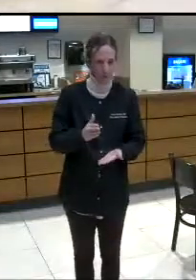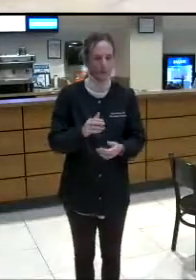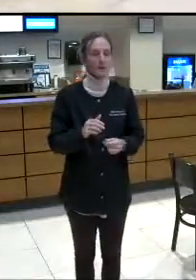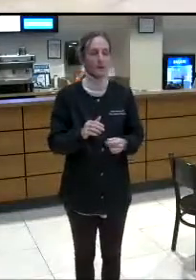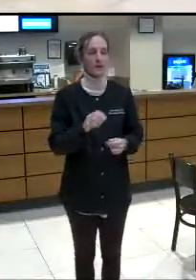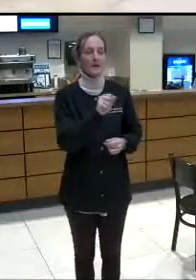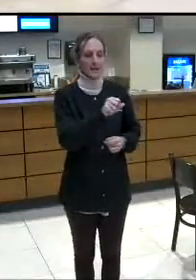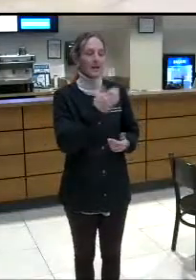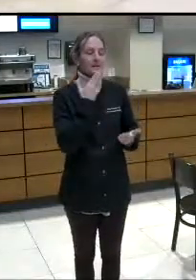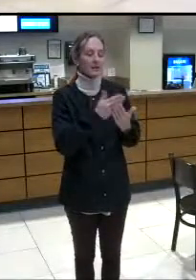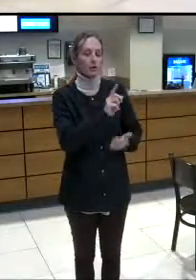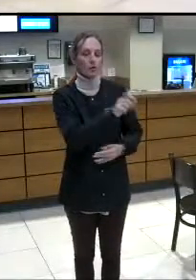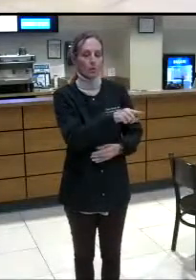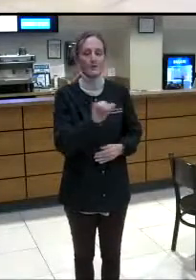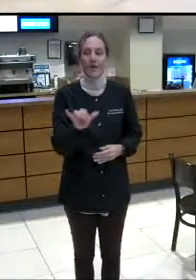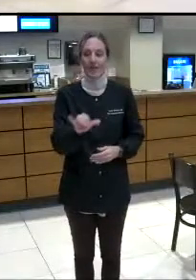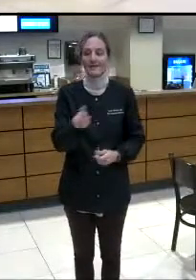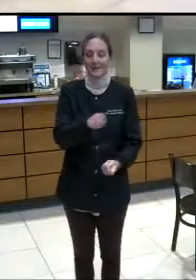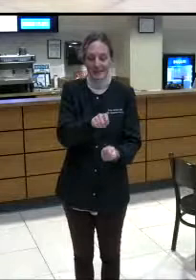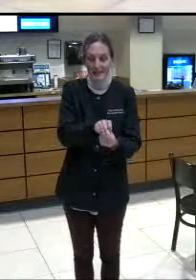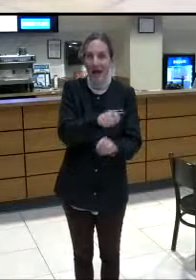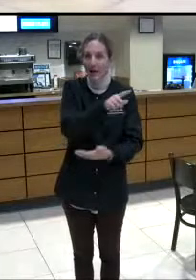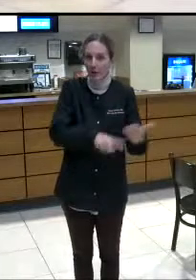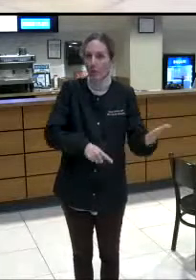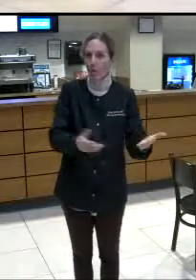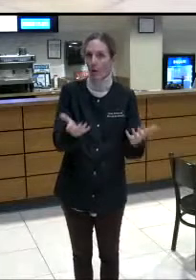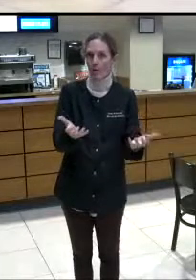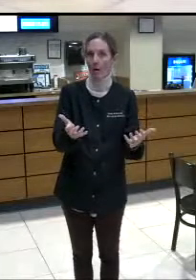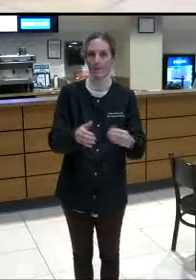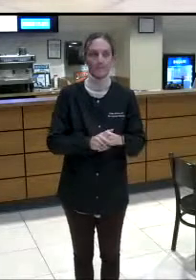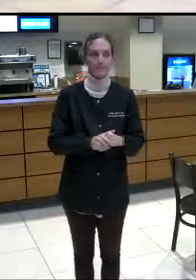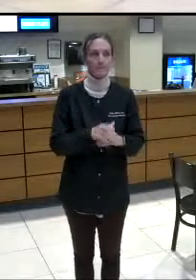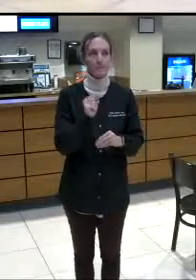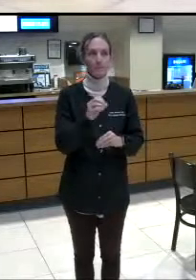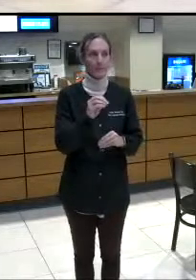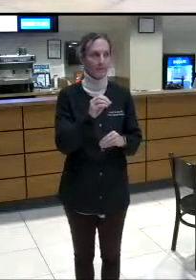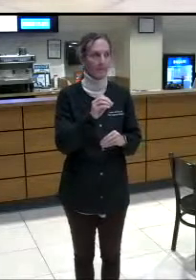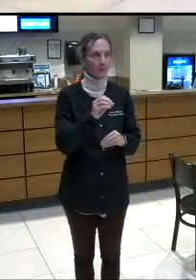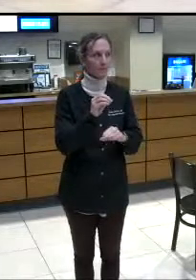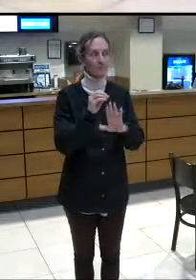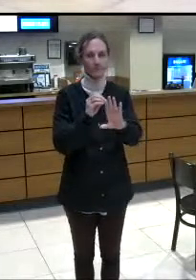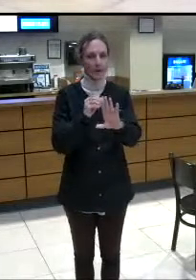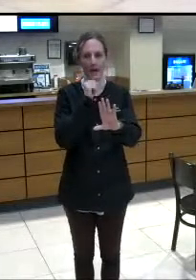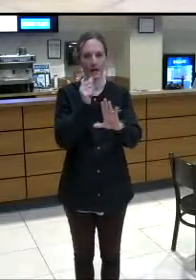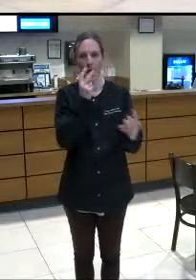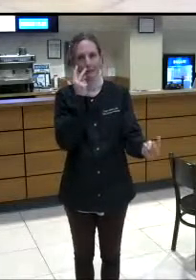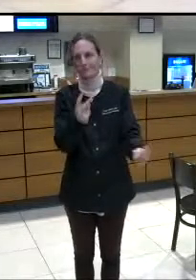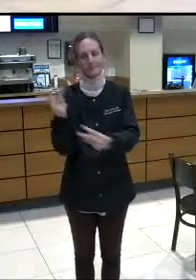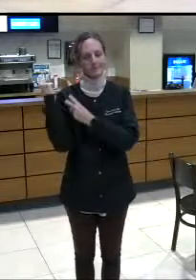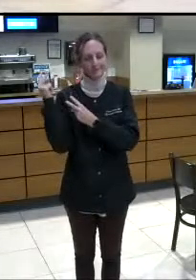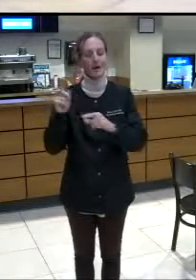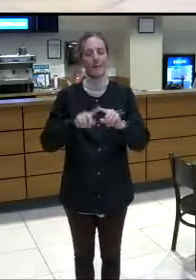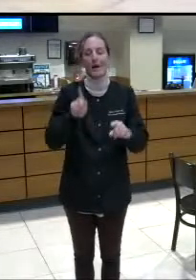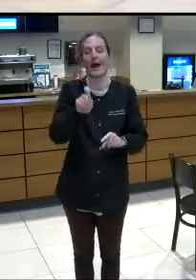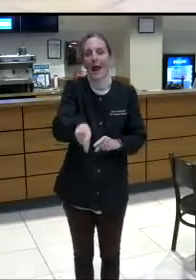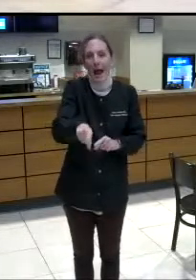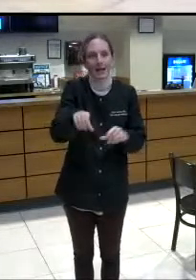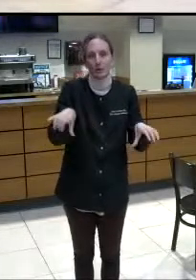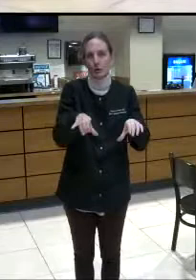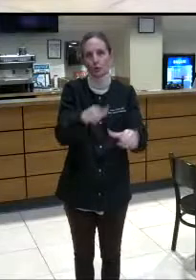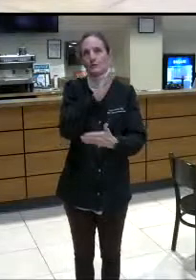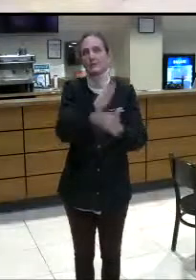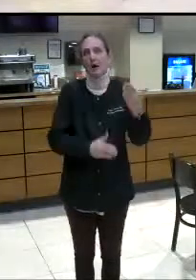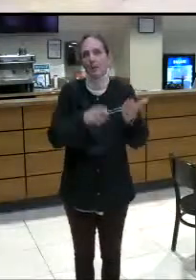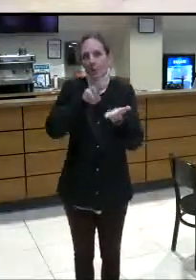that's exactly what we want it to be. So not going to the past, but I had to do a little research before we started the strategic